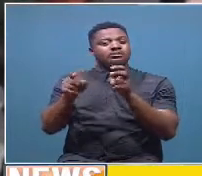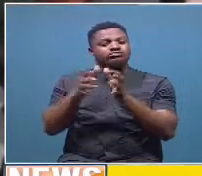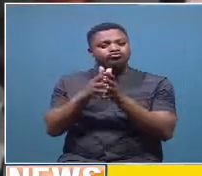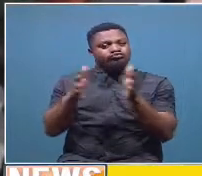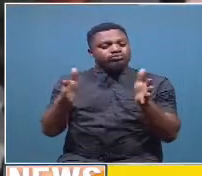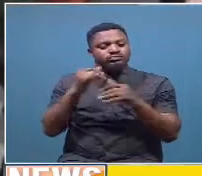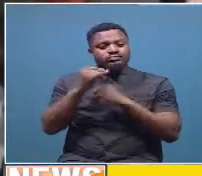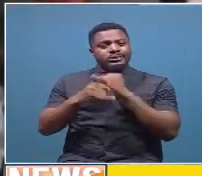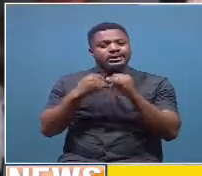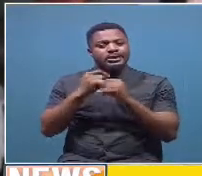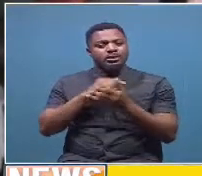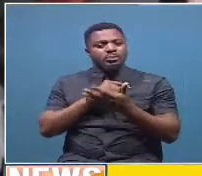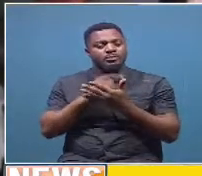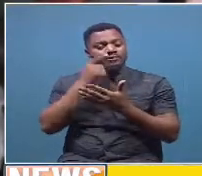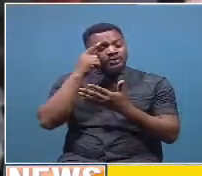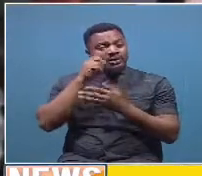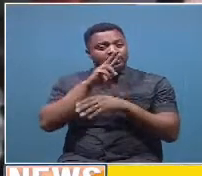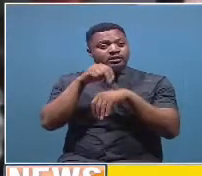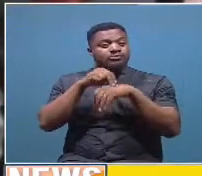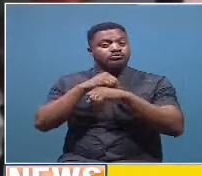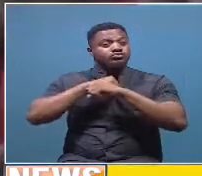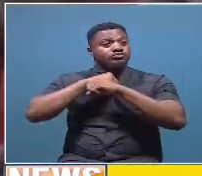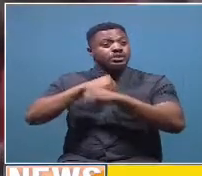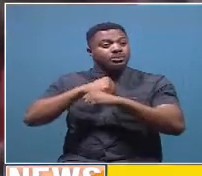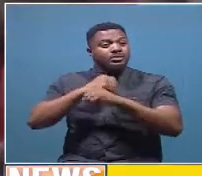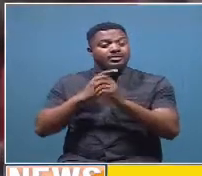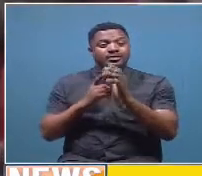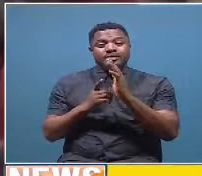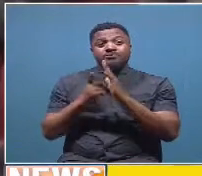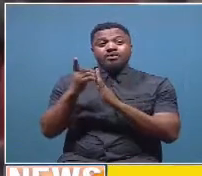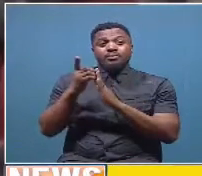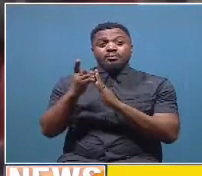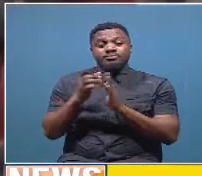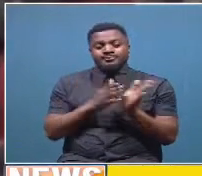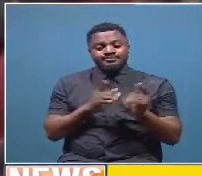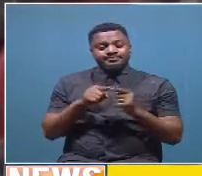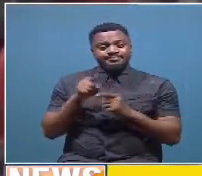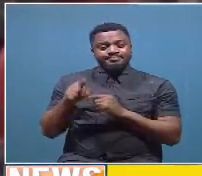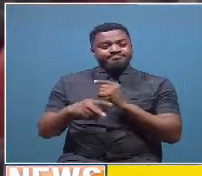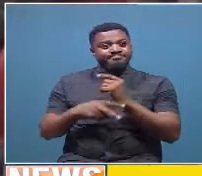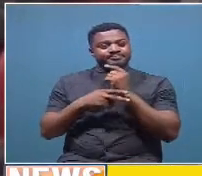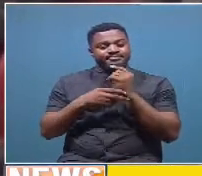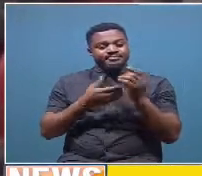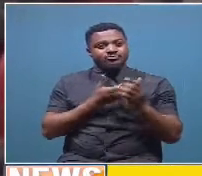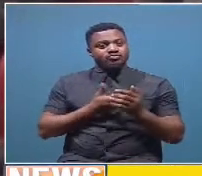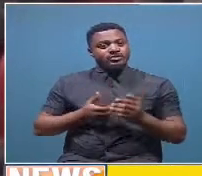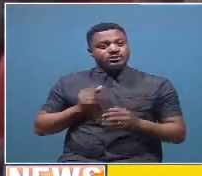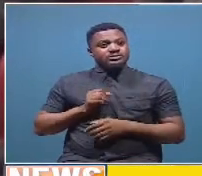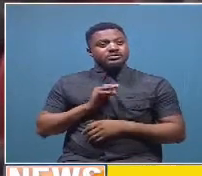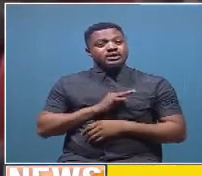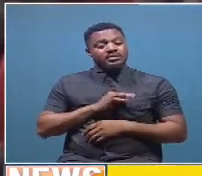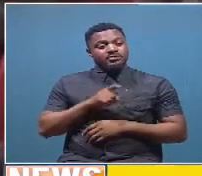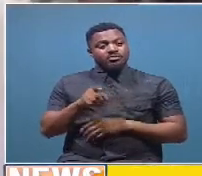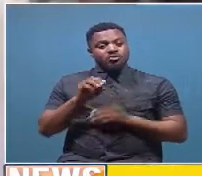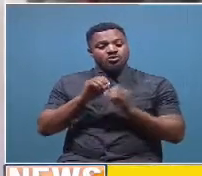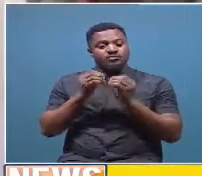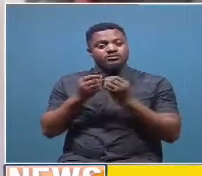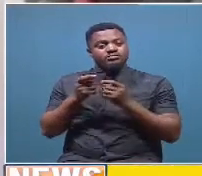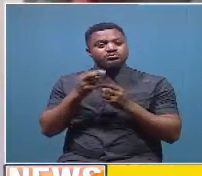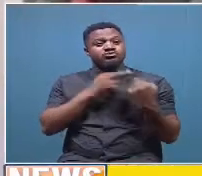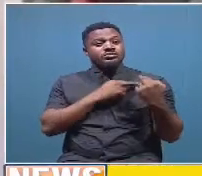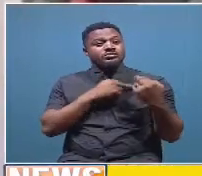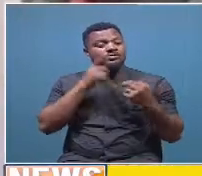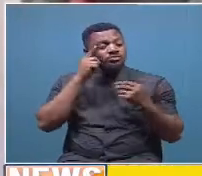International Collaboration for National Security and Development. According to the Deputy Chief Staff Officer in charge of Operations